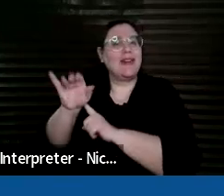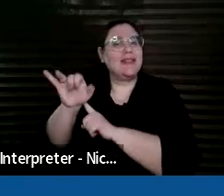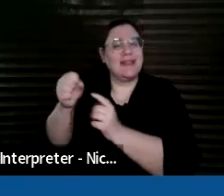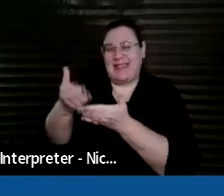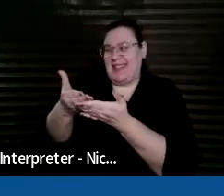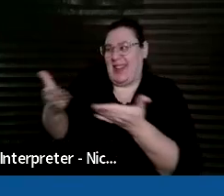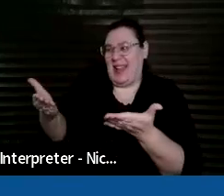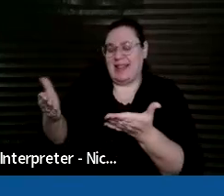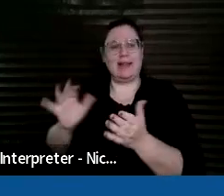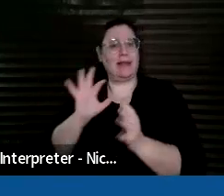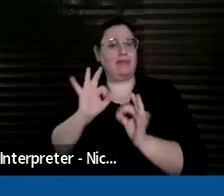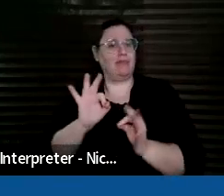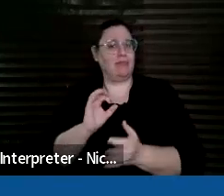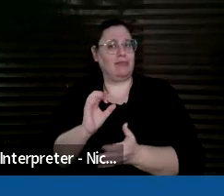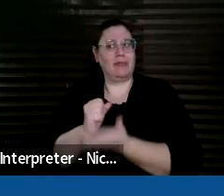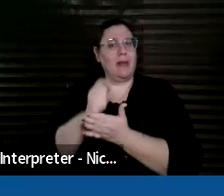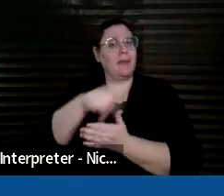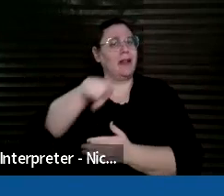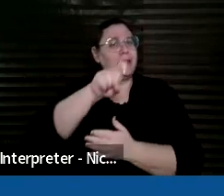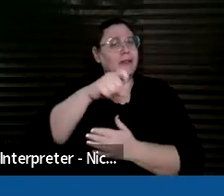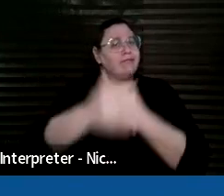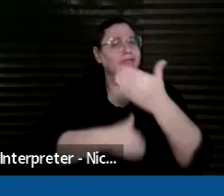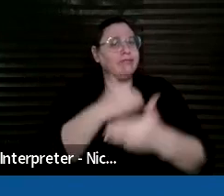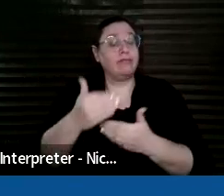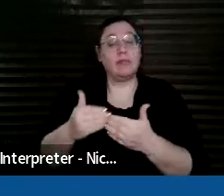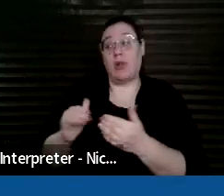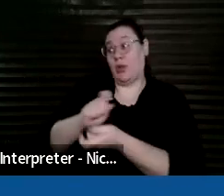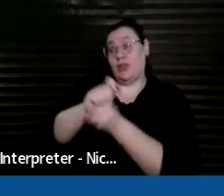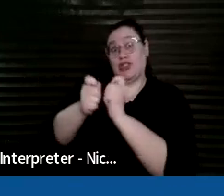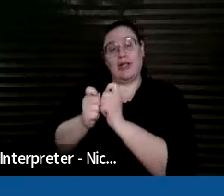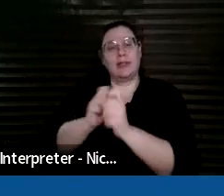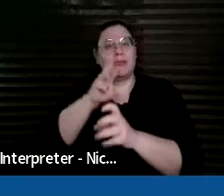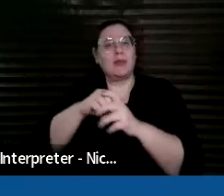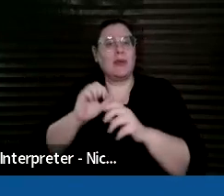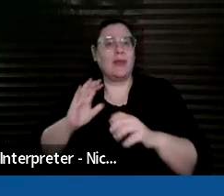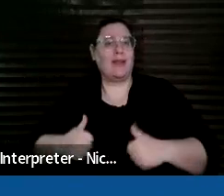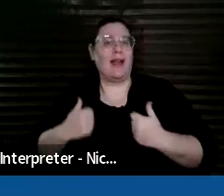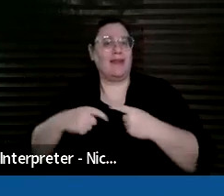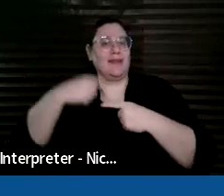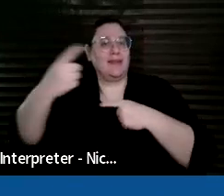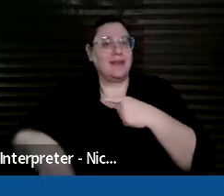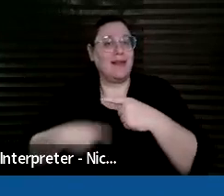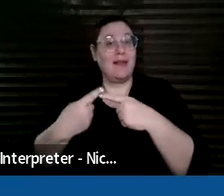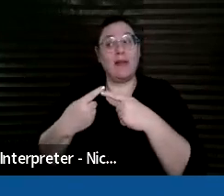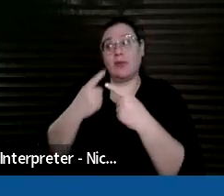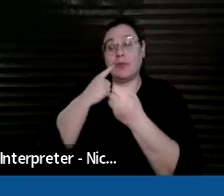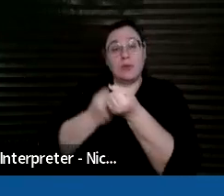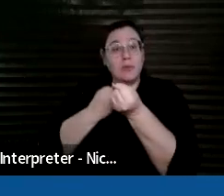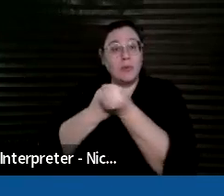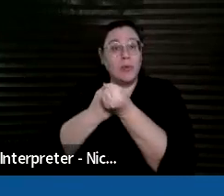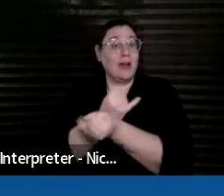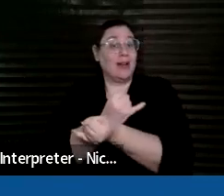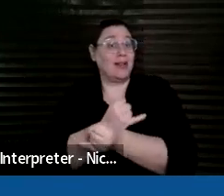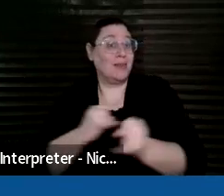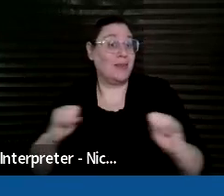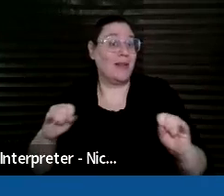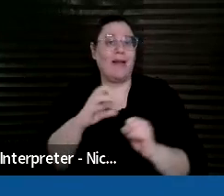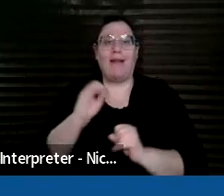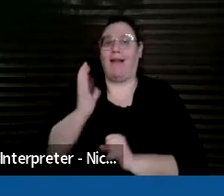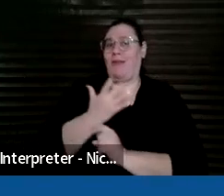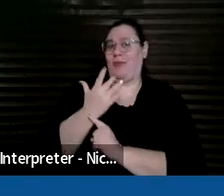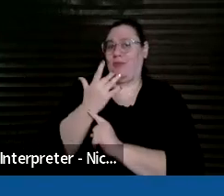all part of our life cycle to support independence and our preferences. While everyone can benefit from